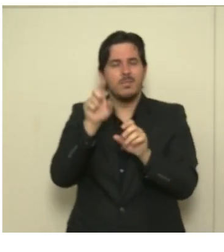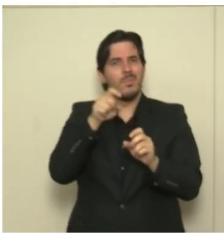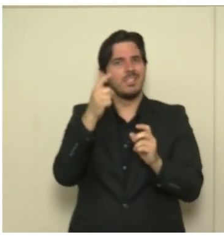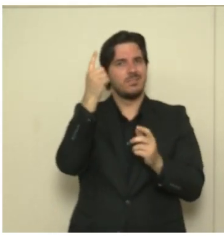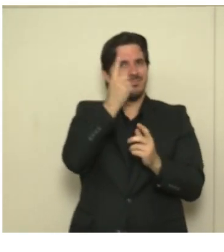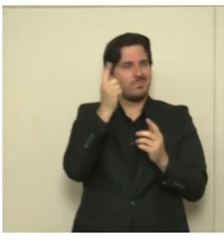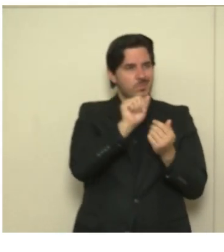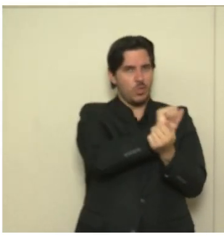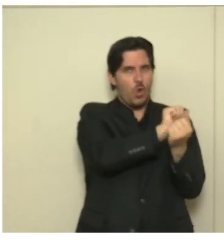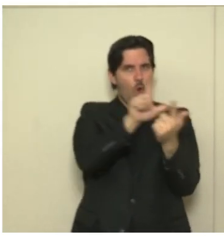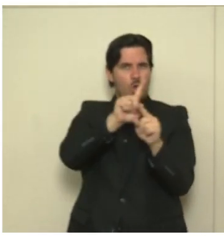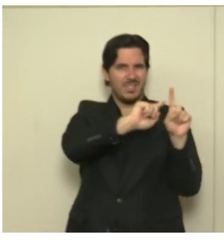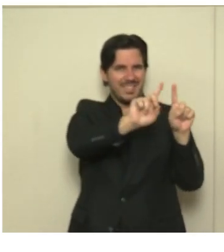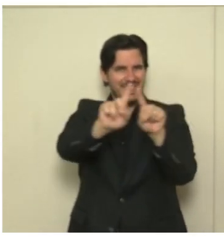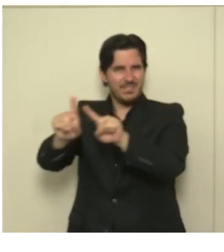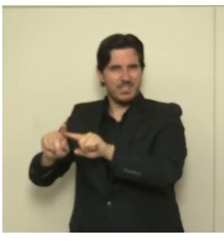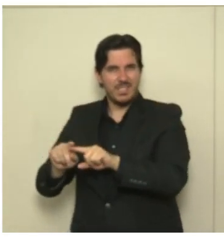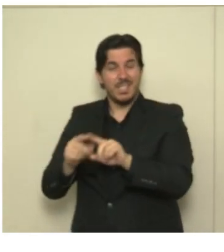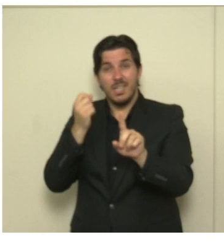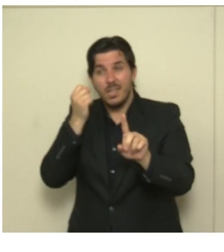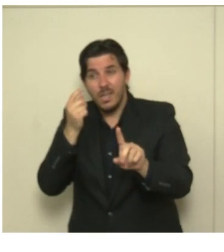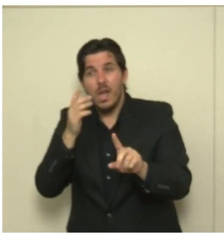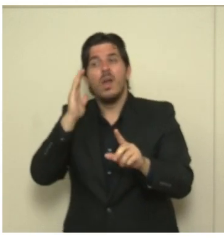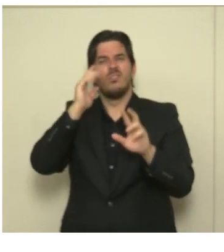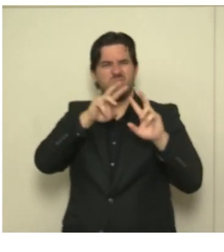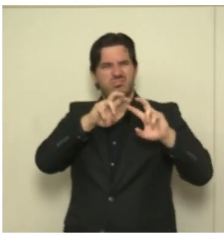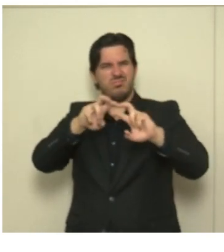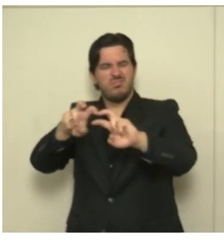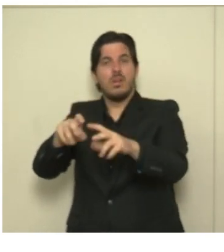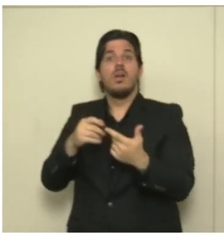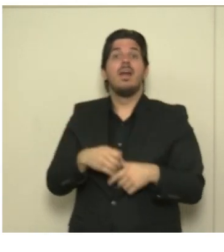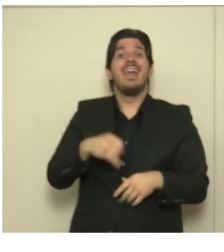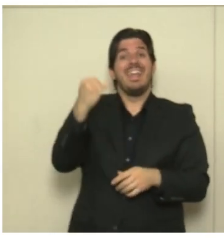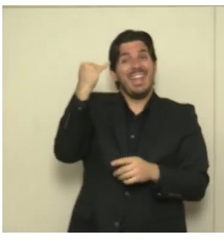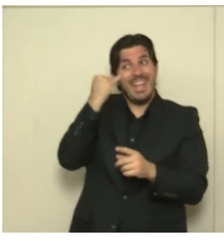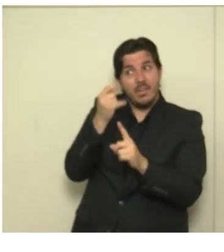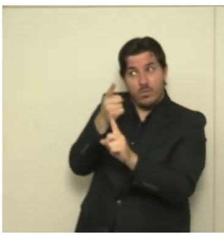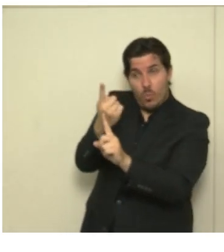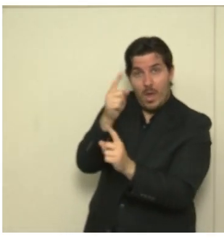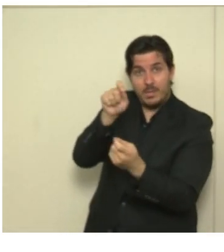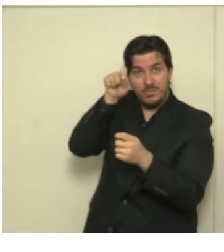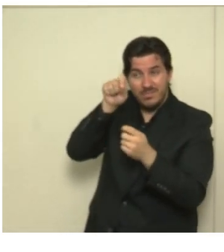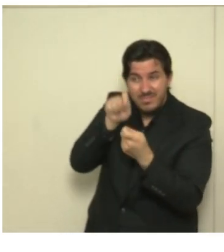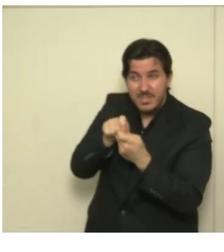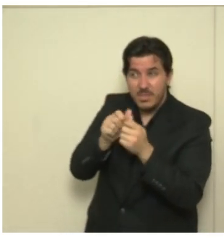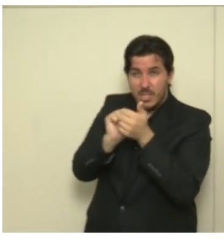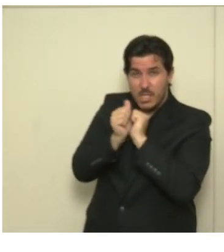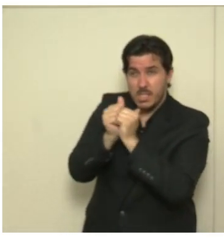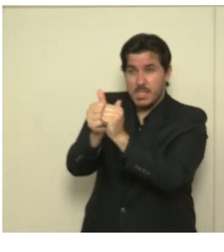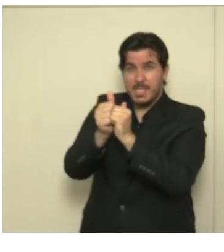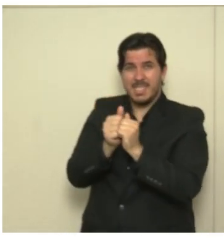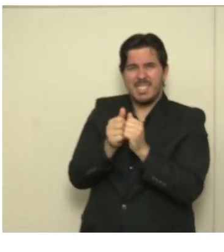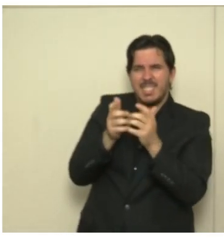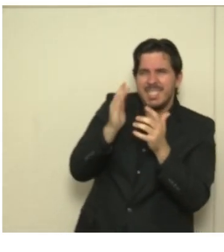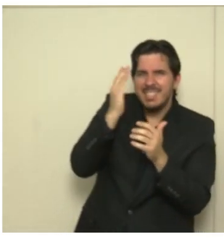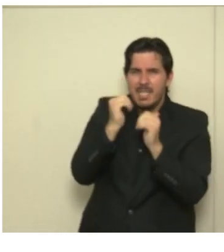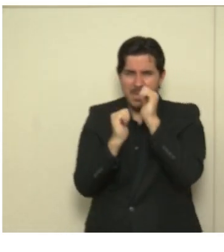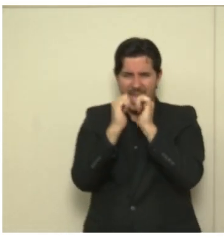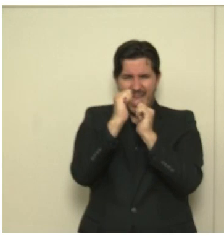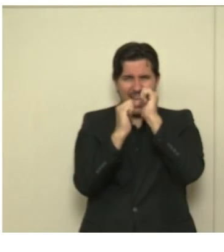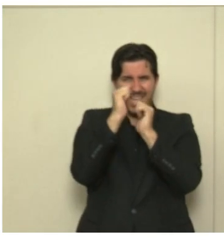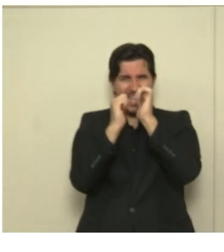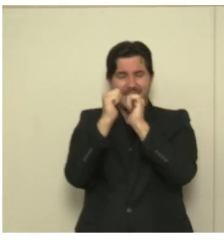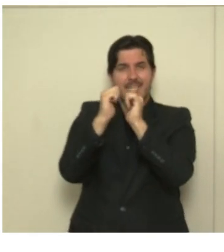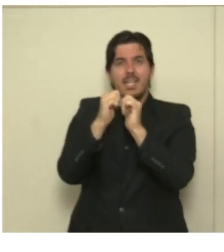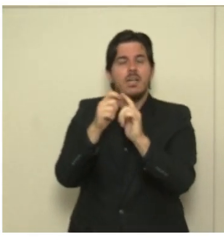for any race that's within a particularly close margin. So the counting continues for weeks, and as election administrators,